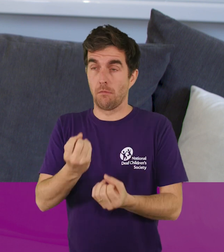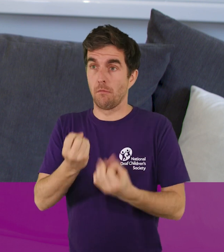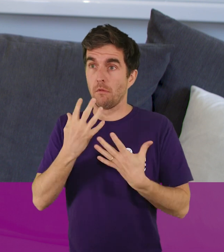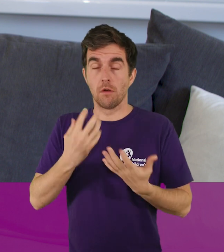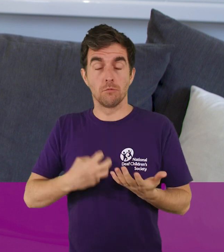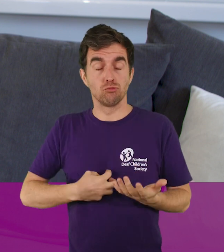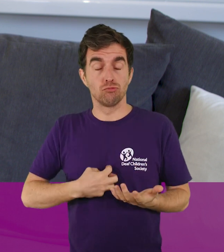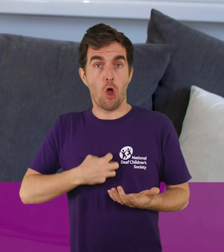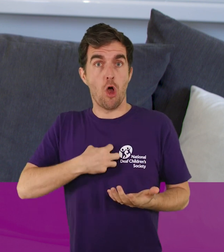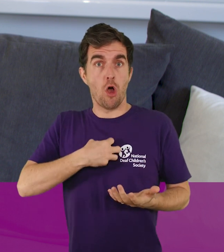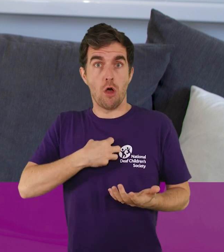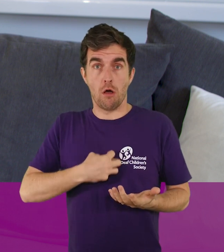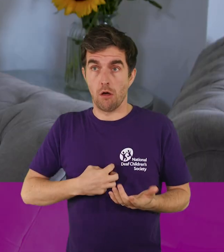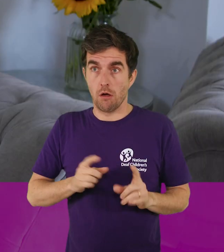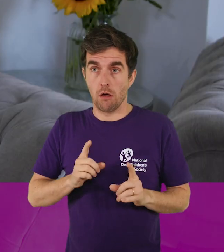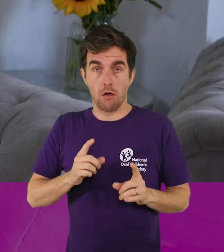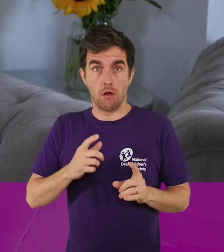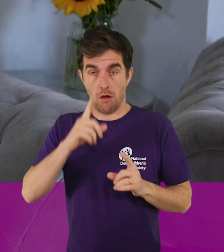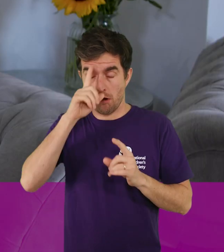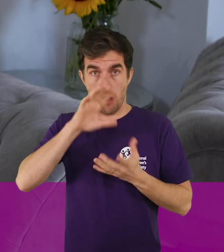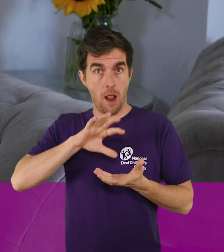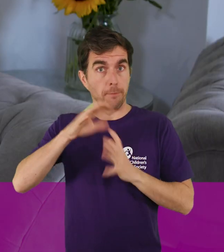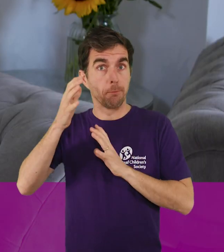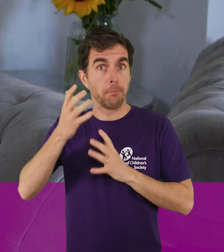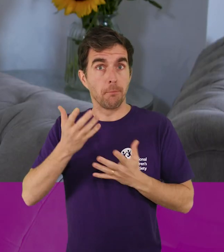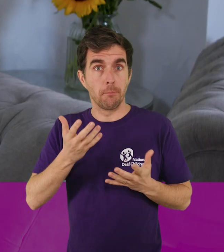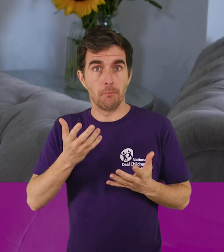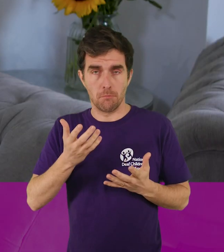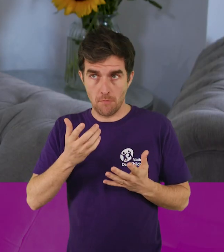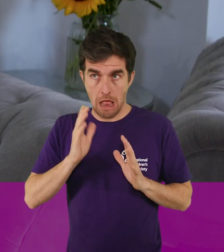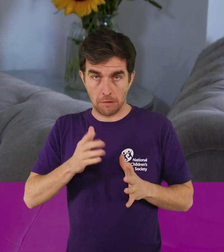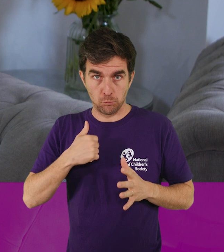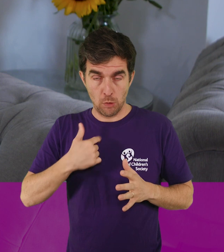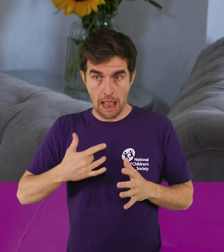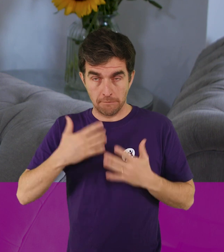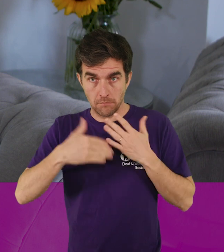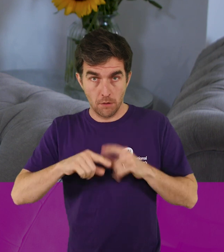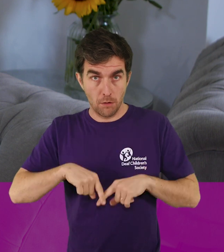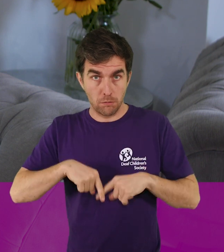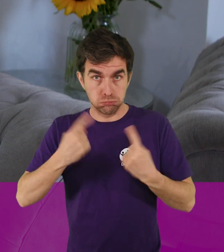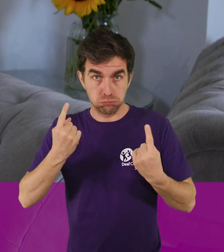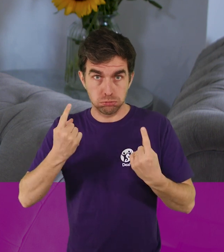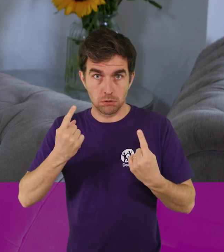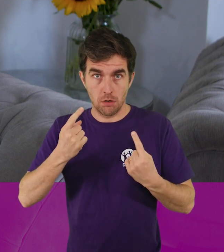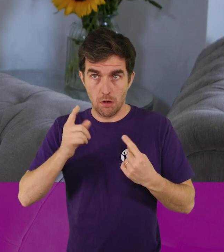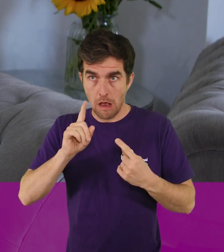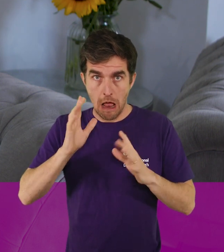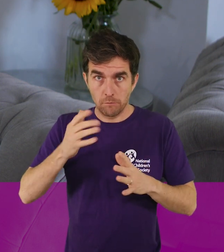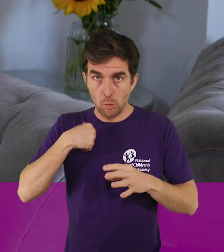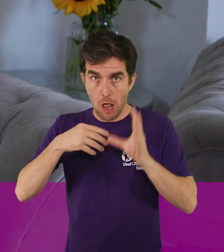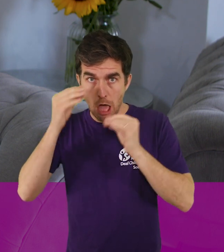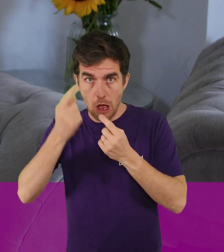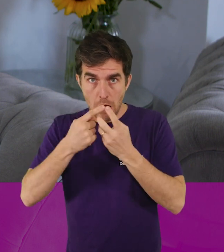now, but at the time it was just a shock. Our world had just been changed upside down, really. Like, we thought we were going to have to live completely different ways, all the things that